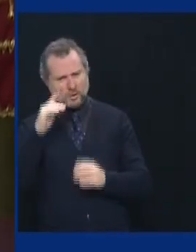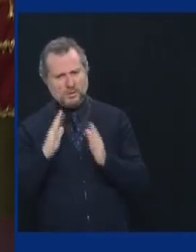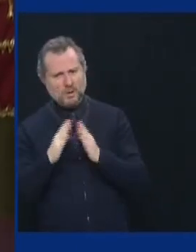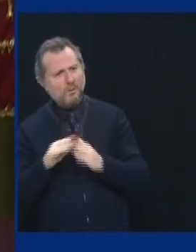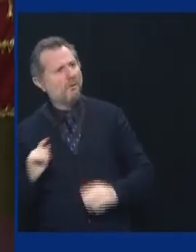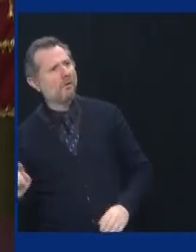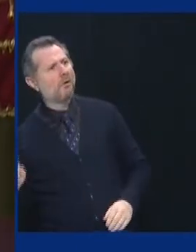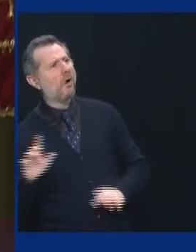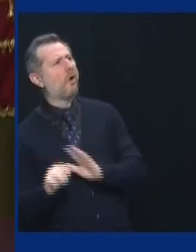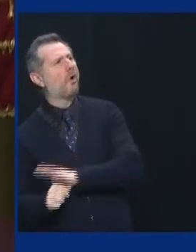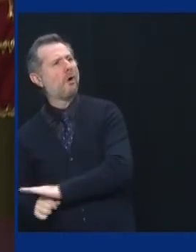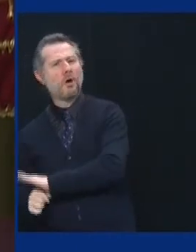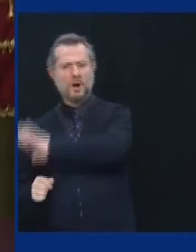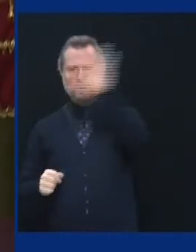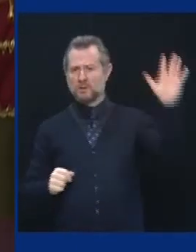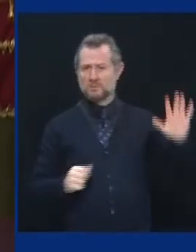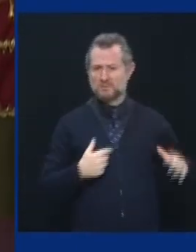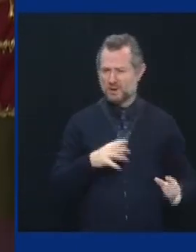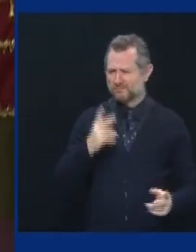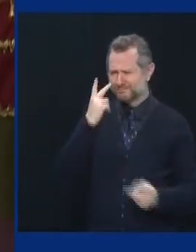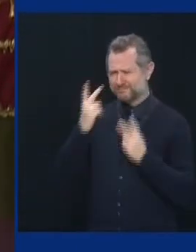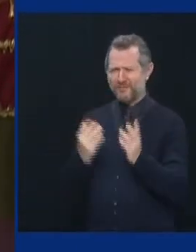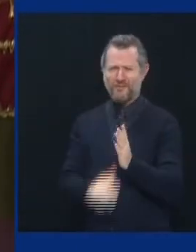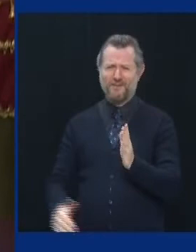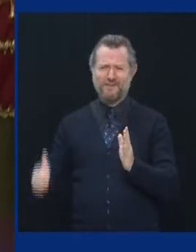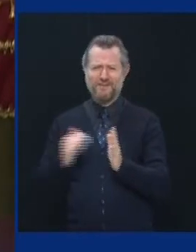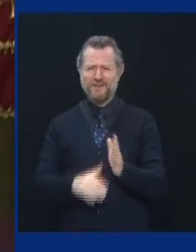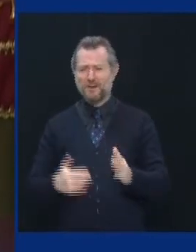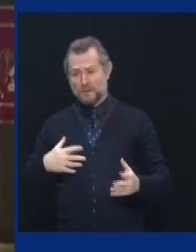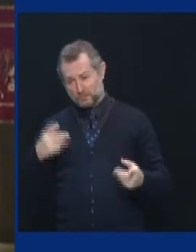we've found overwhelmingly that they agree with this, including New York City.